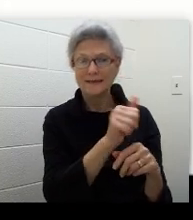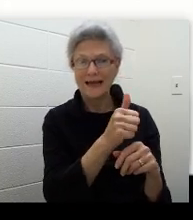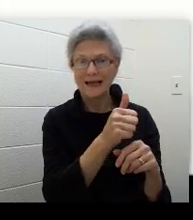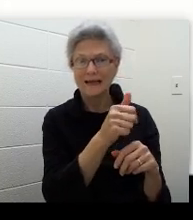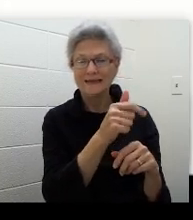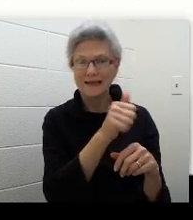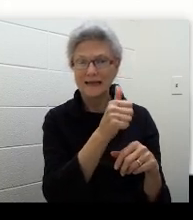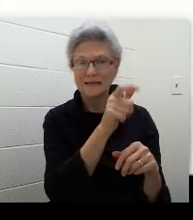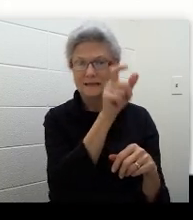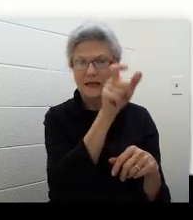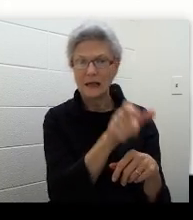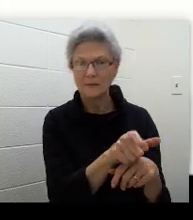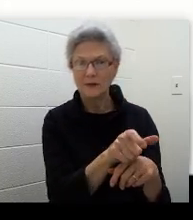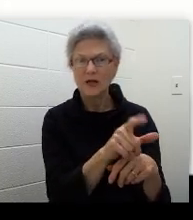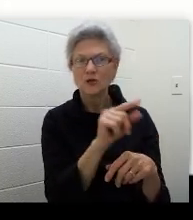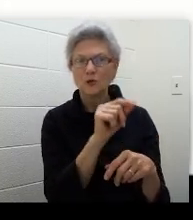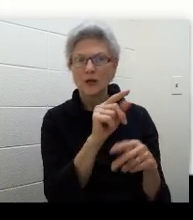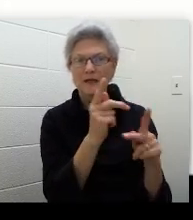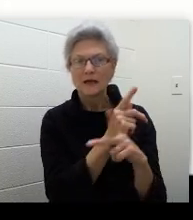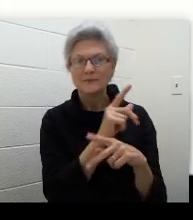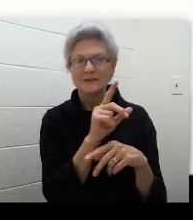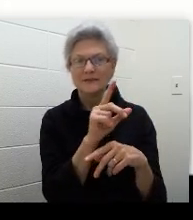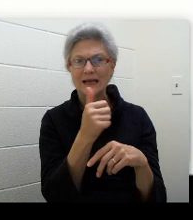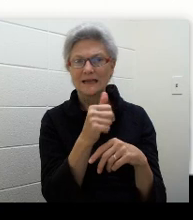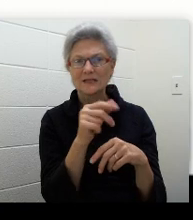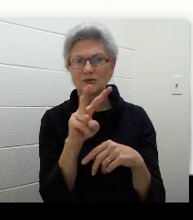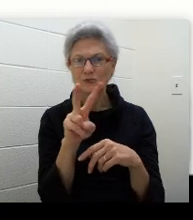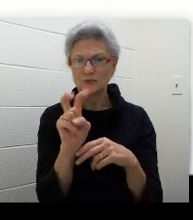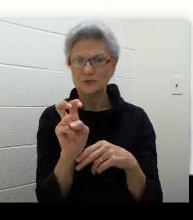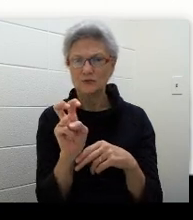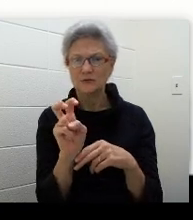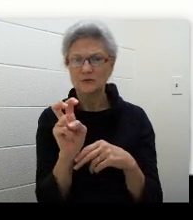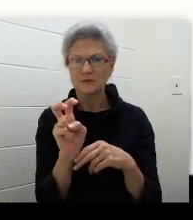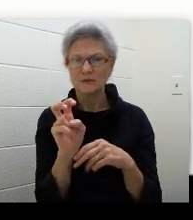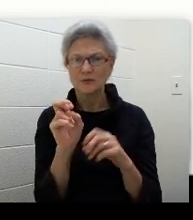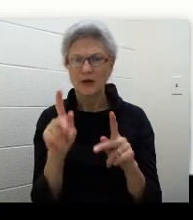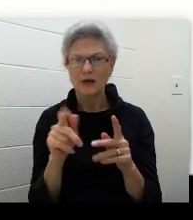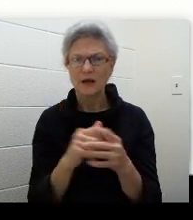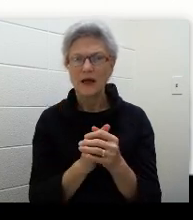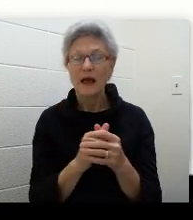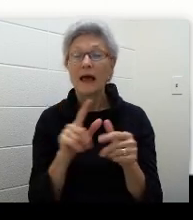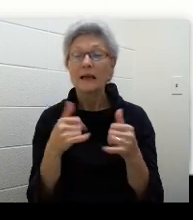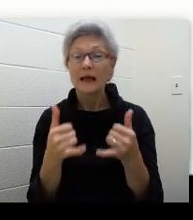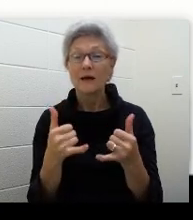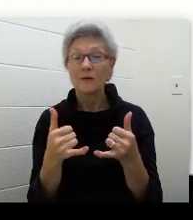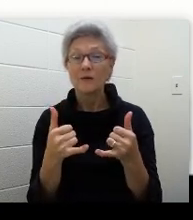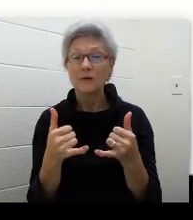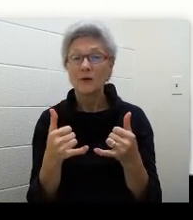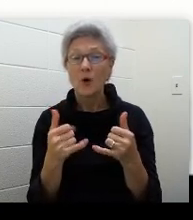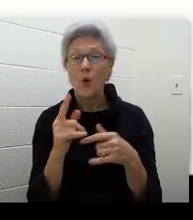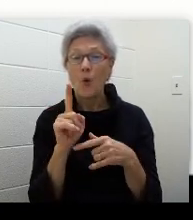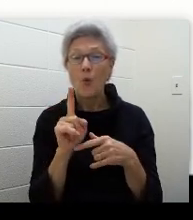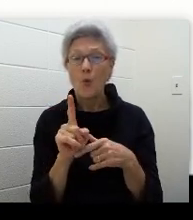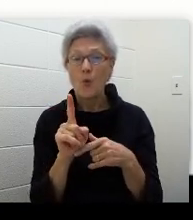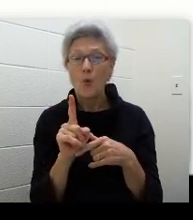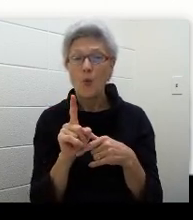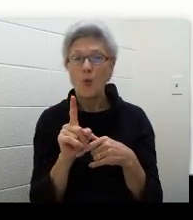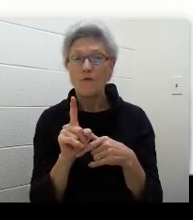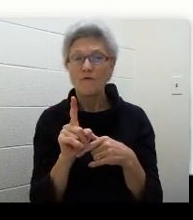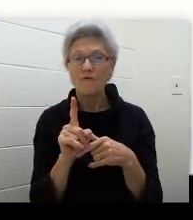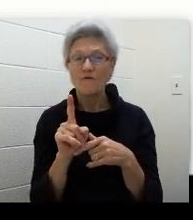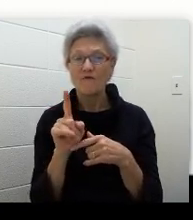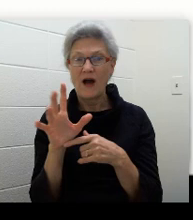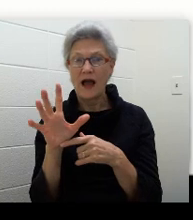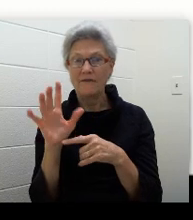So 20 times 10 is 200. Okay. Now we're going to do